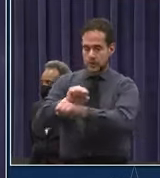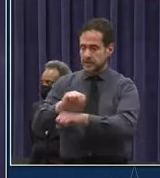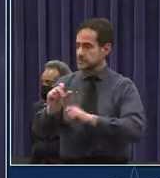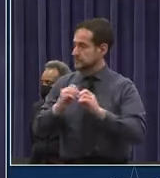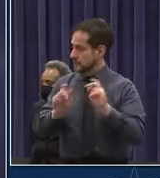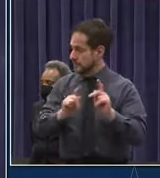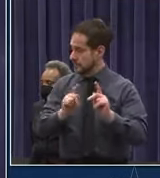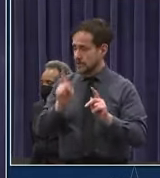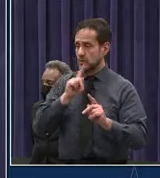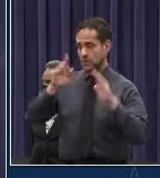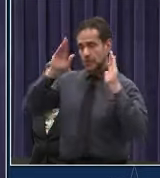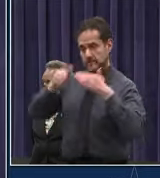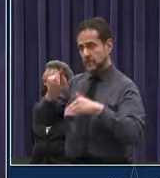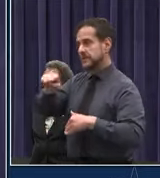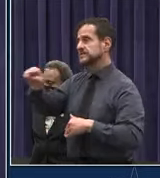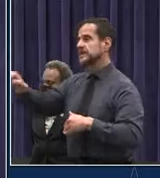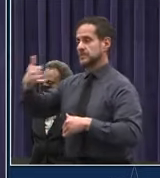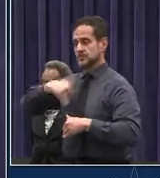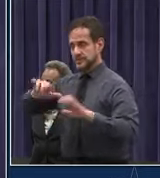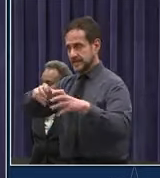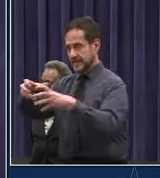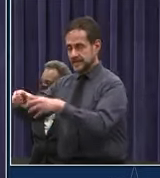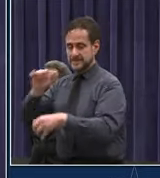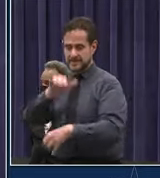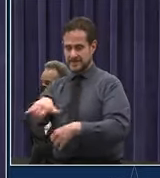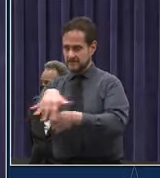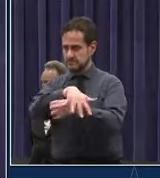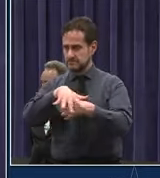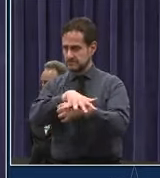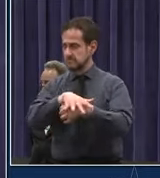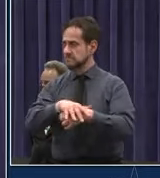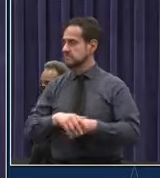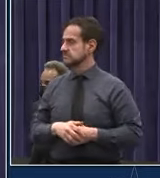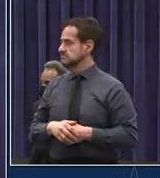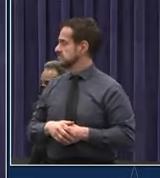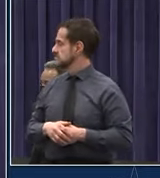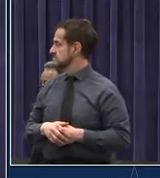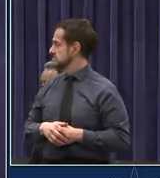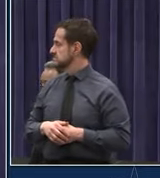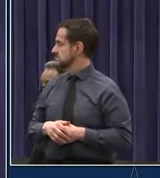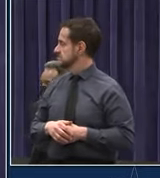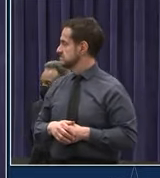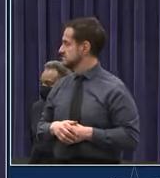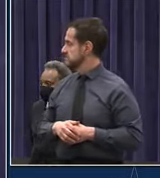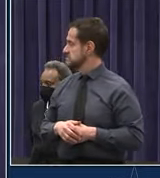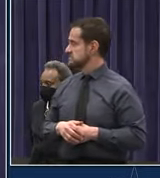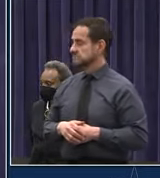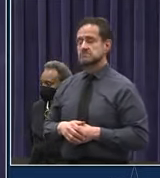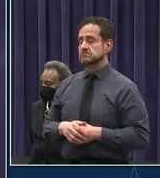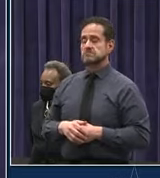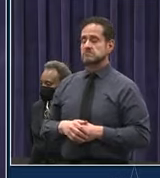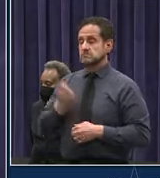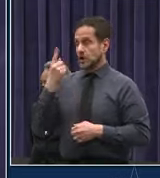by one of the bullets fired by the 16-year-old. And so there's a high degree of